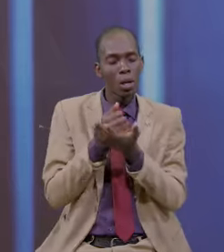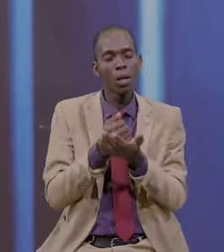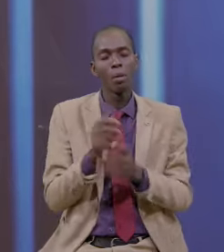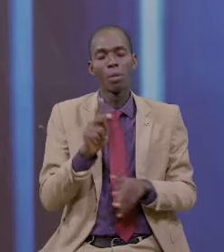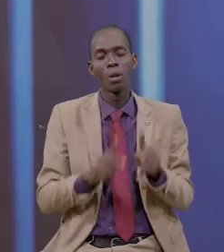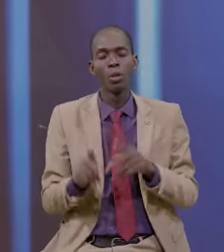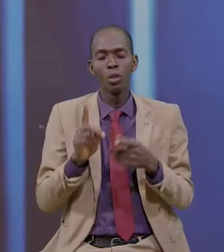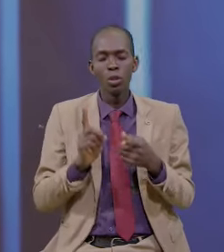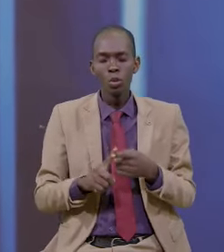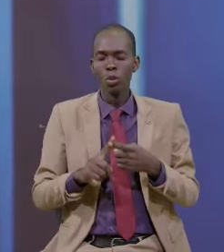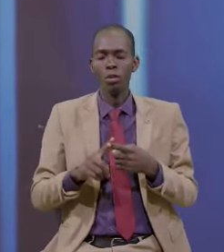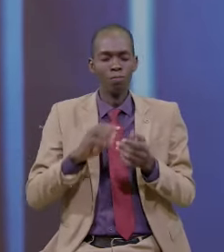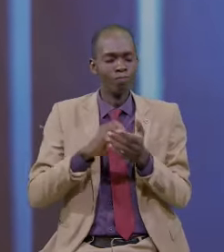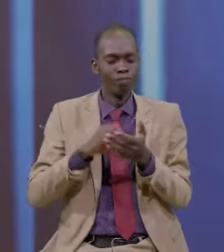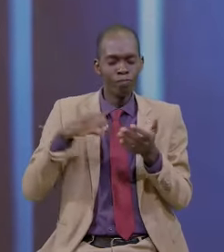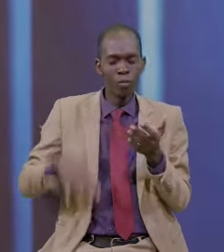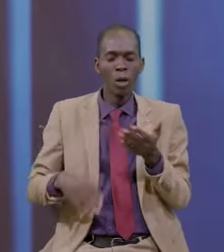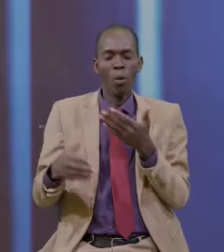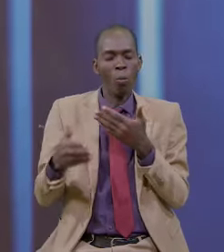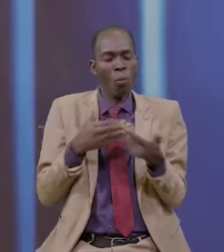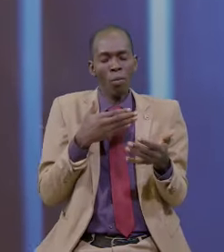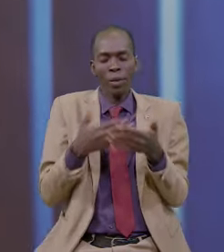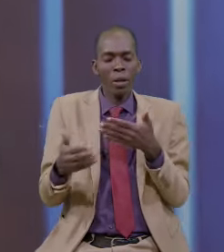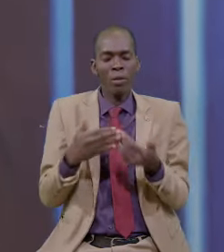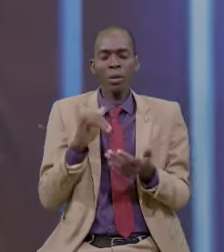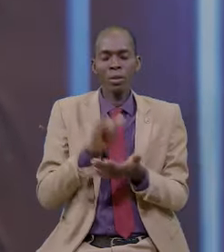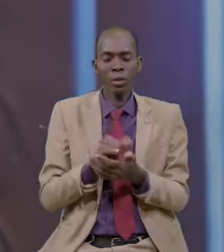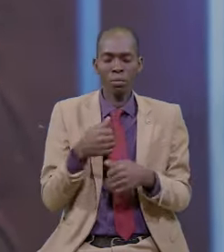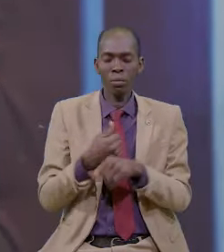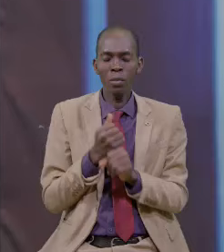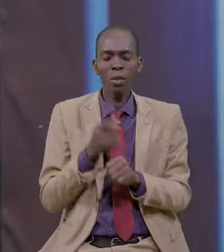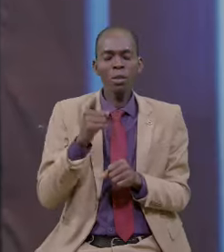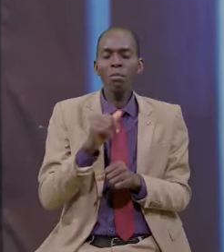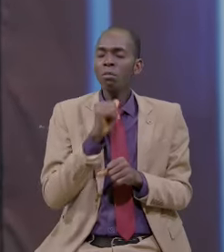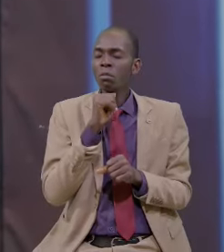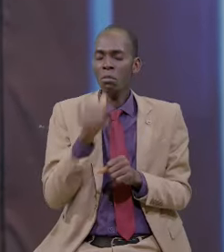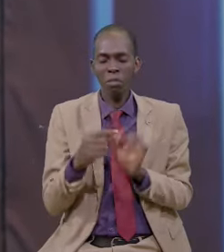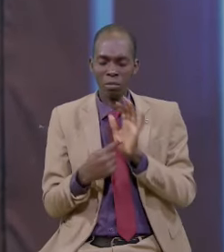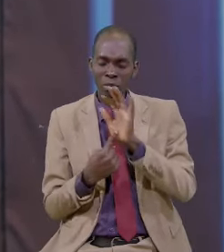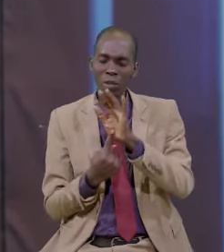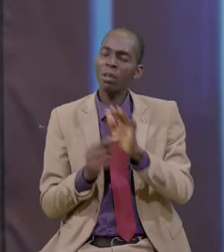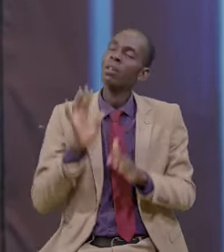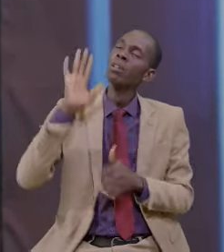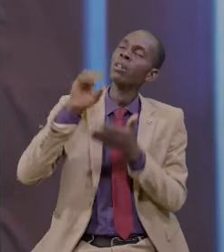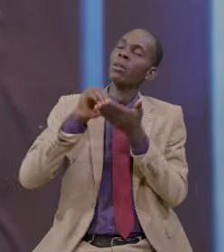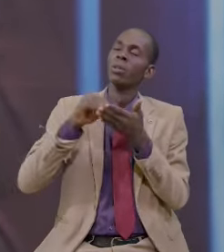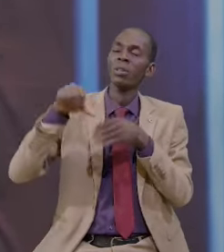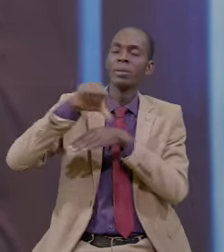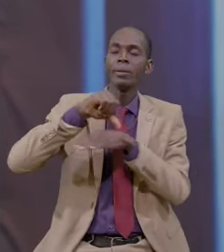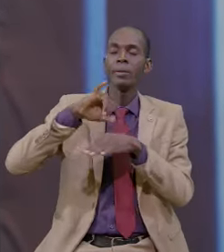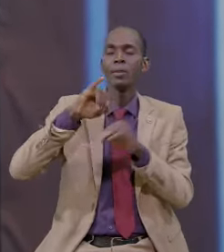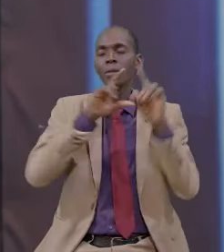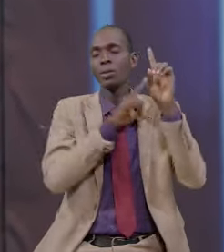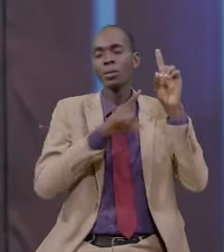eliminate whatever is making them not manifesting your own anointing. Lord, I